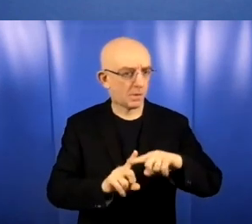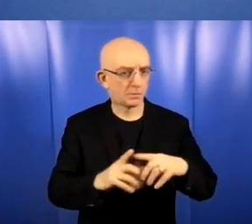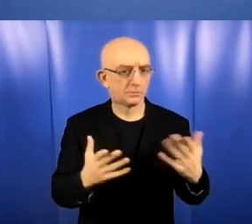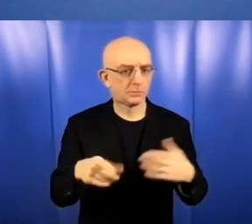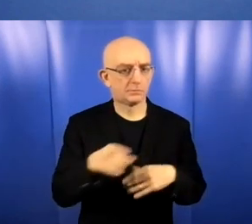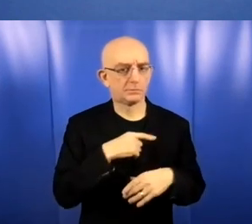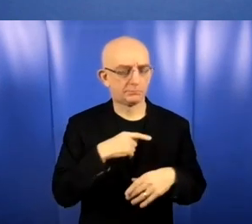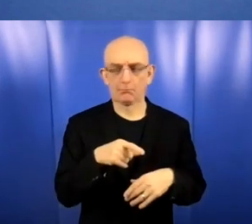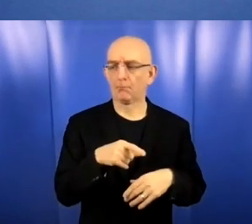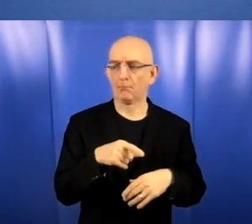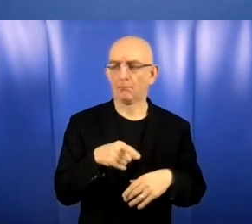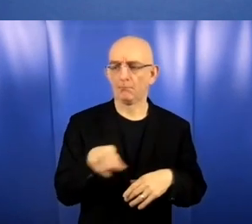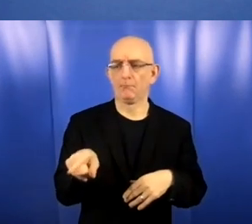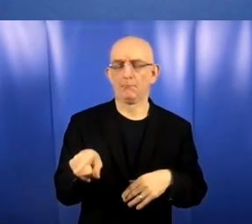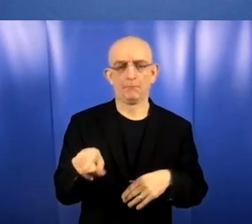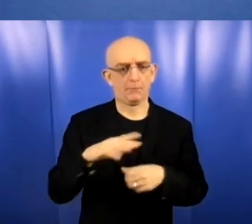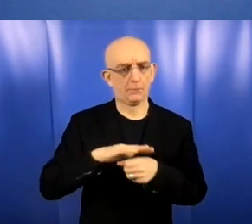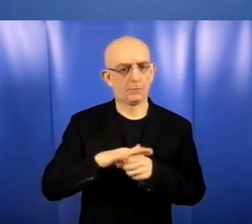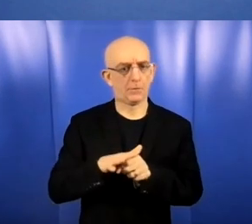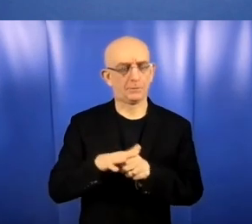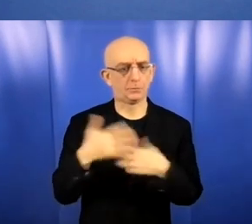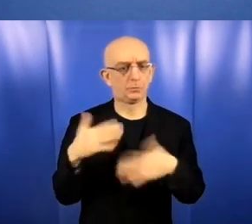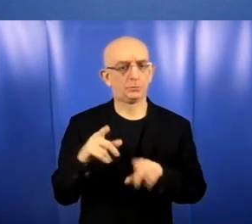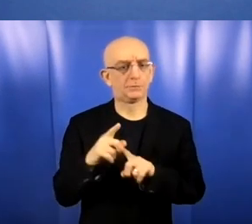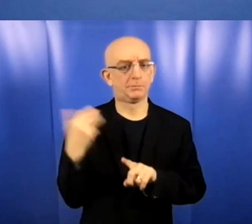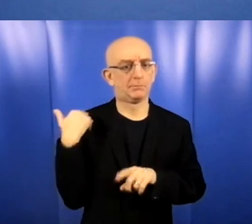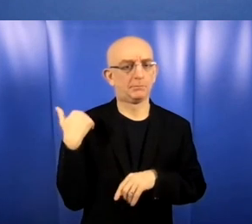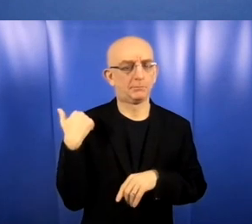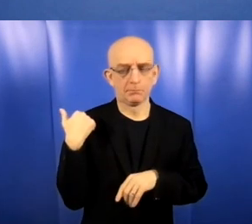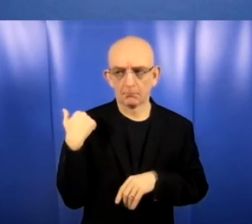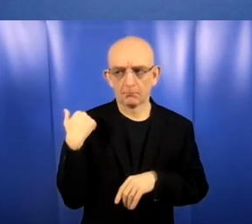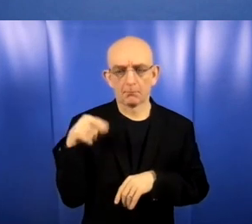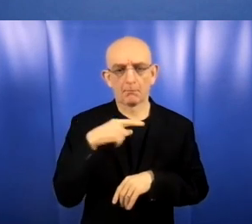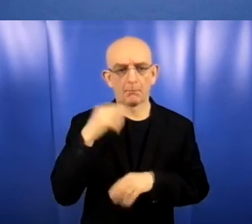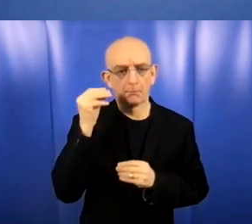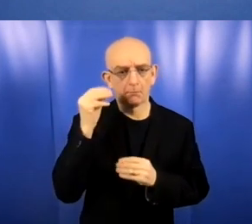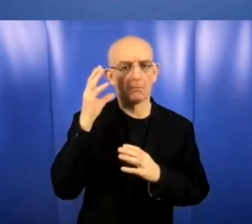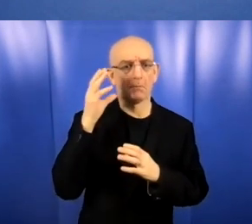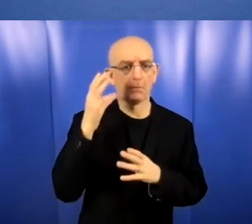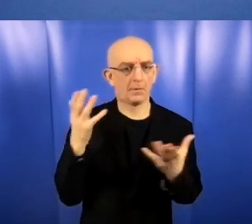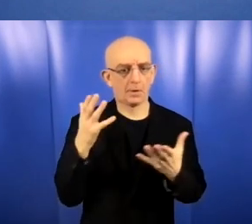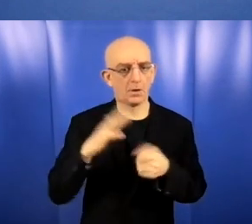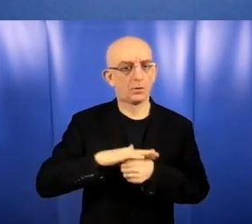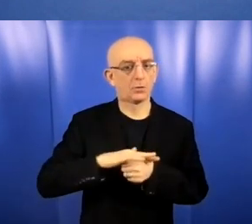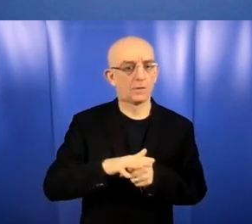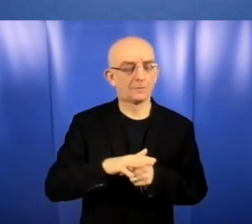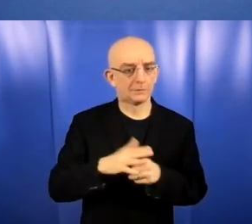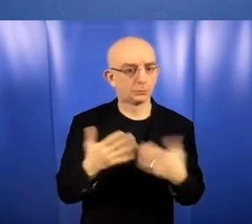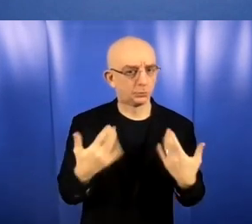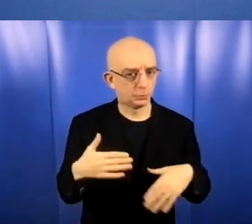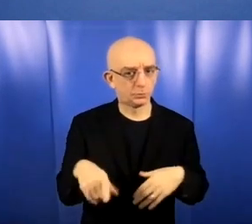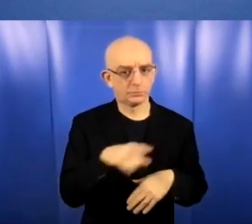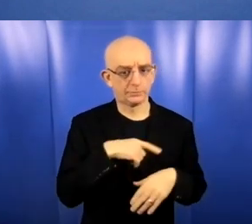actually engage with people all around the world. It's not enough that we